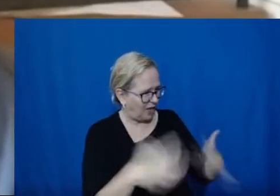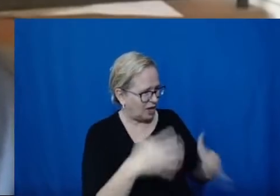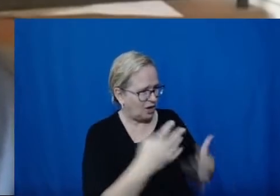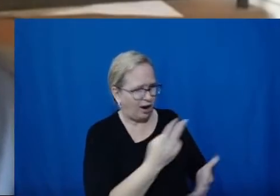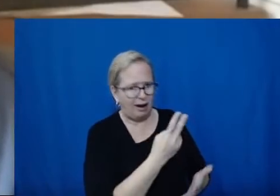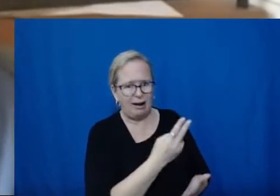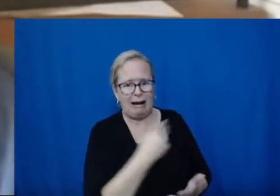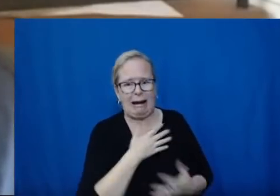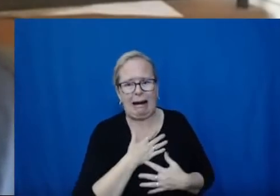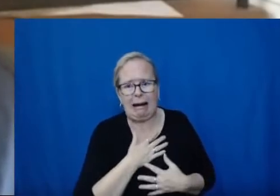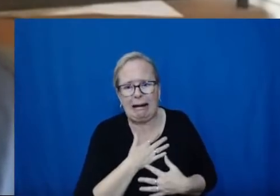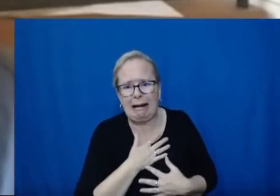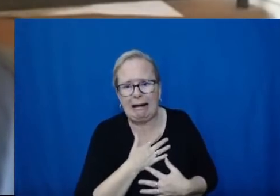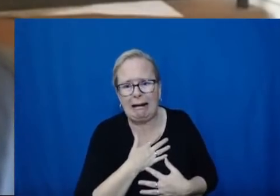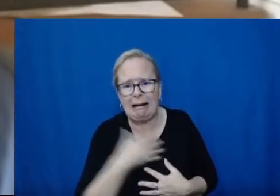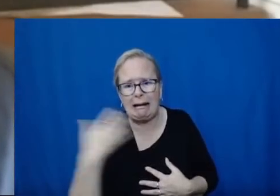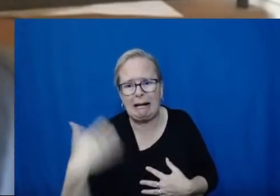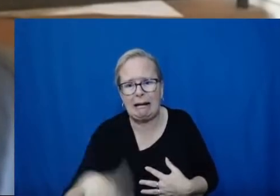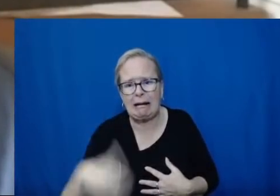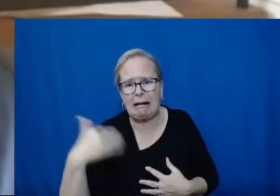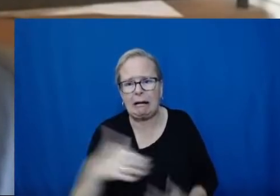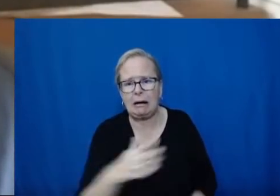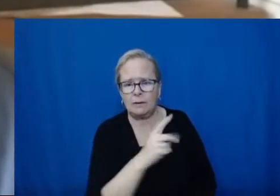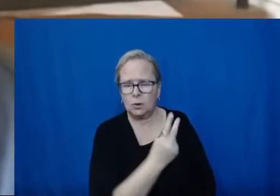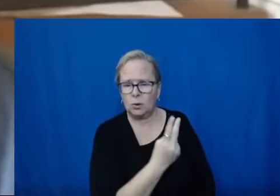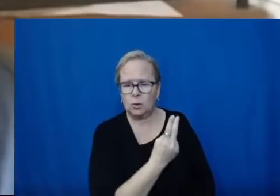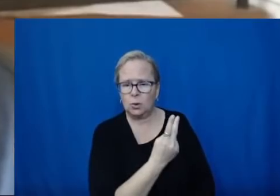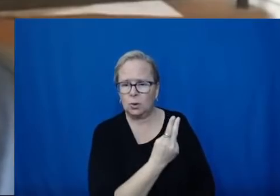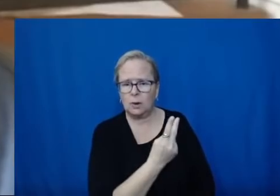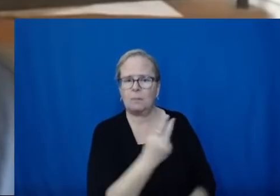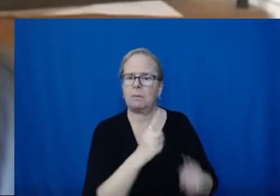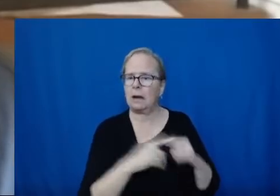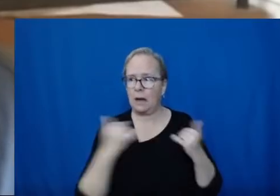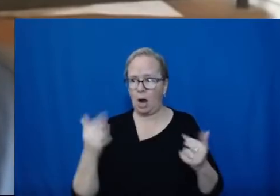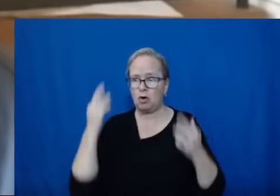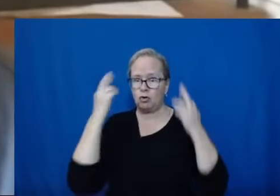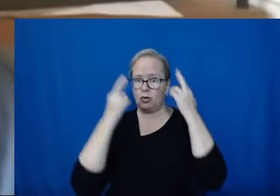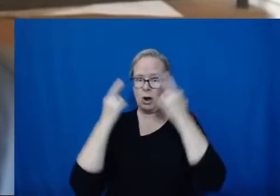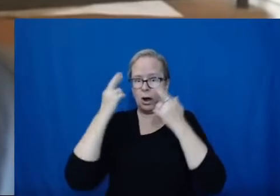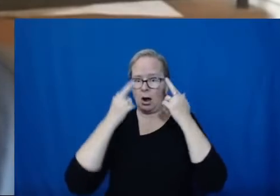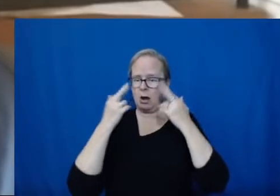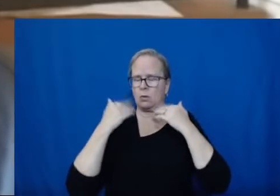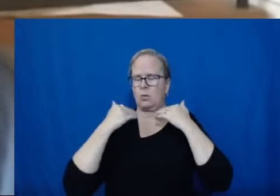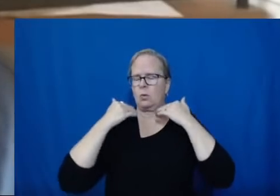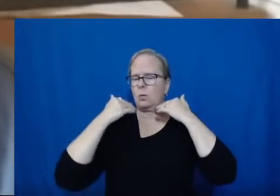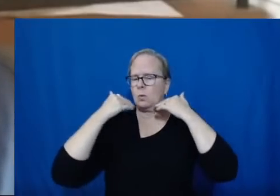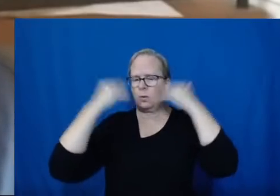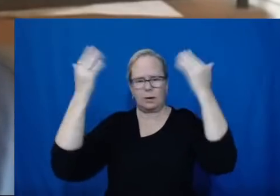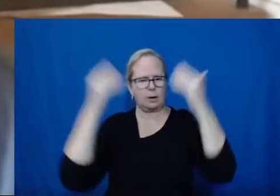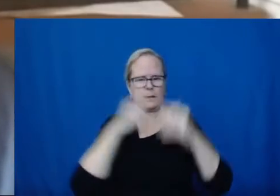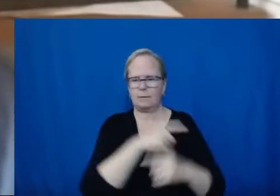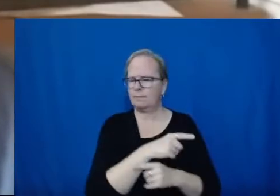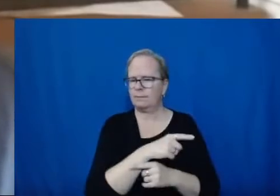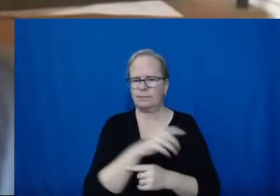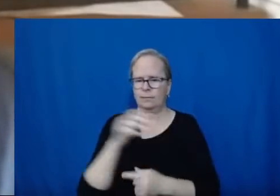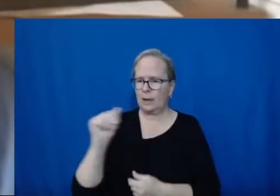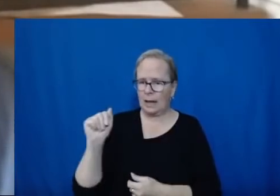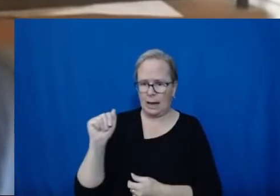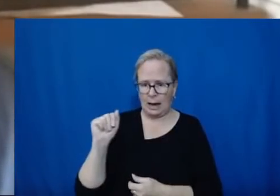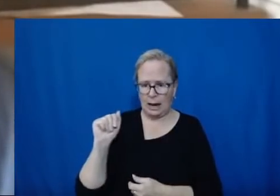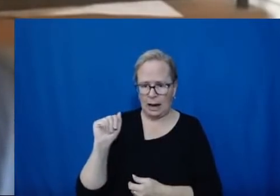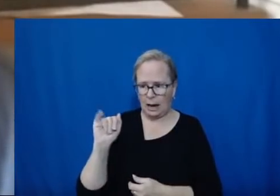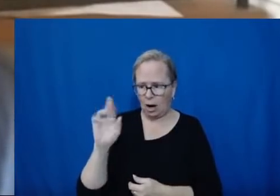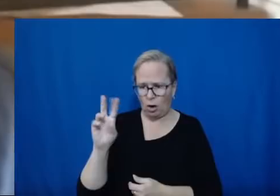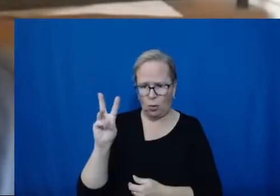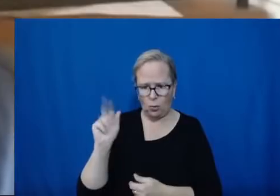in the ER. Now it is becoming overwhelming to be the airway team and the trauma team and the code team. We have one